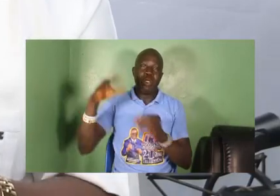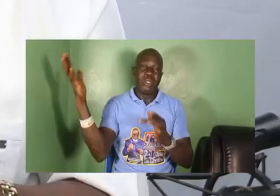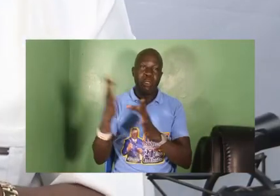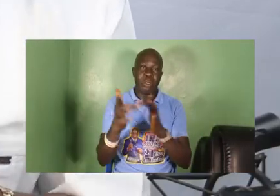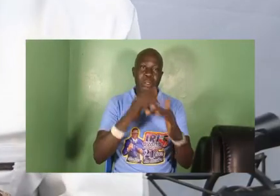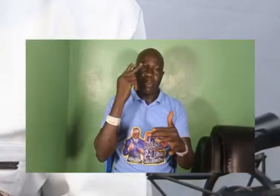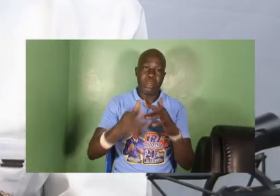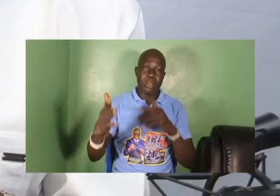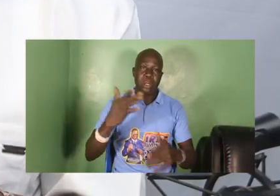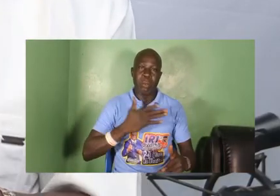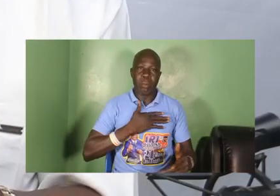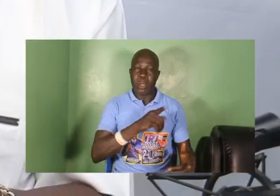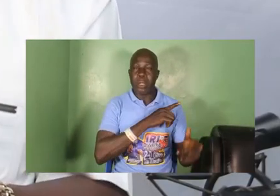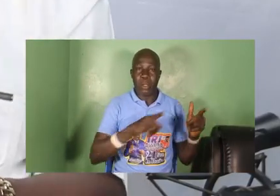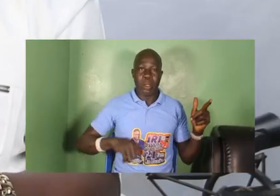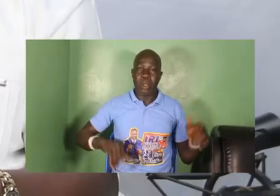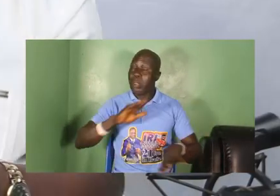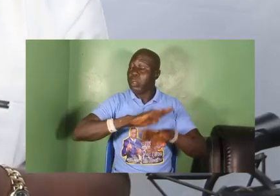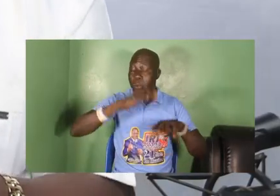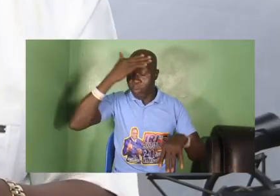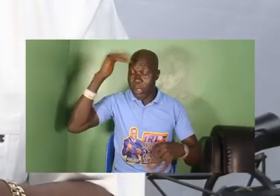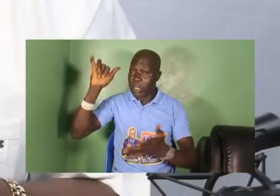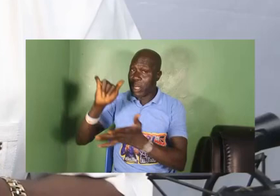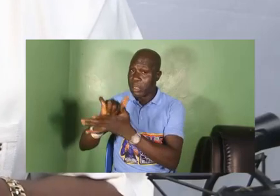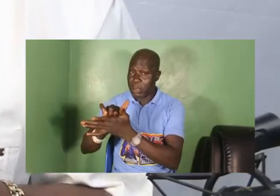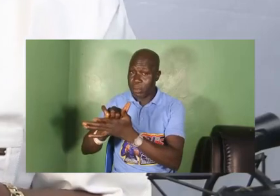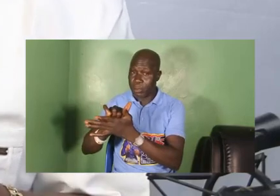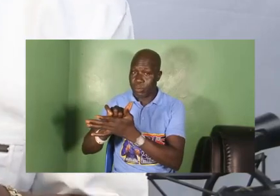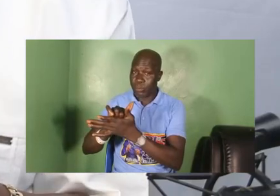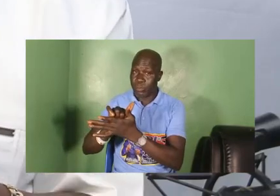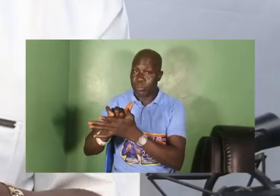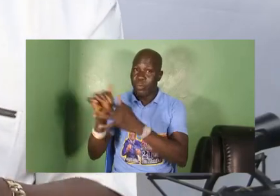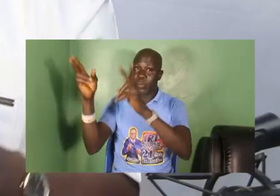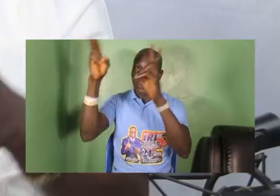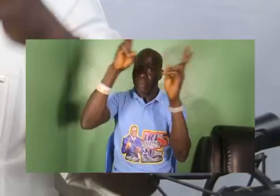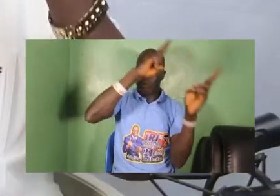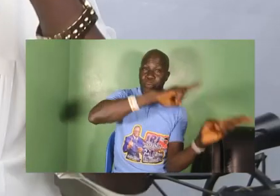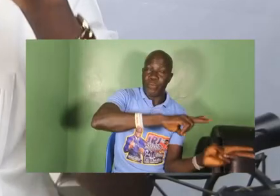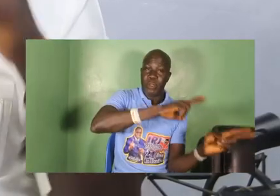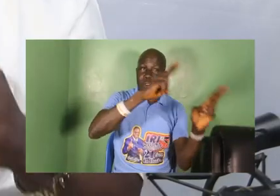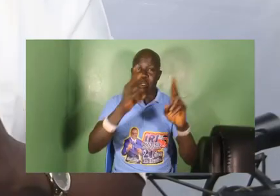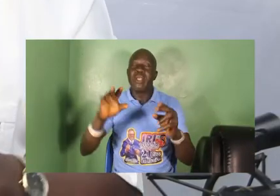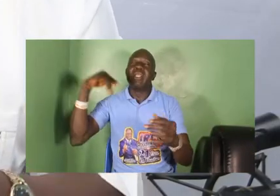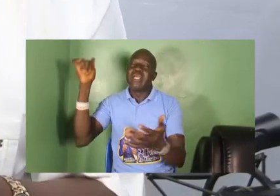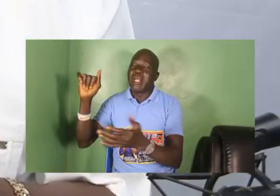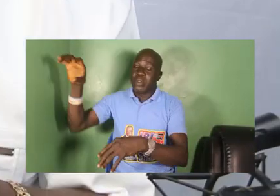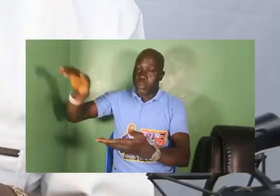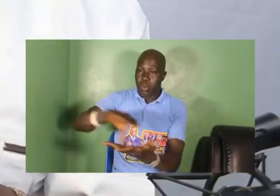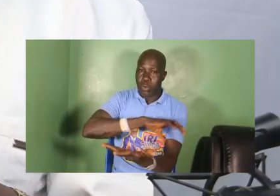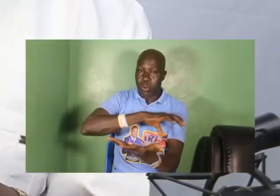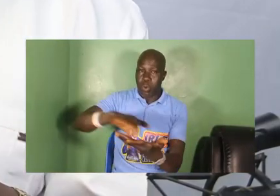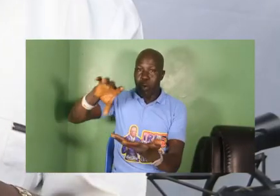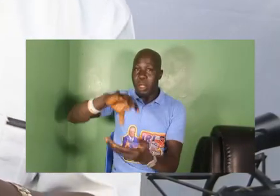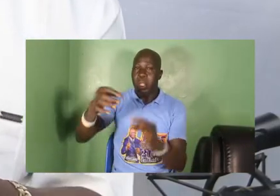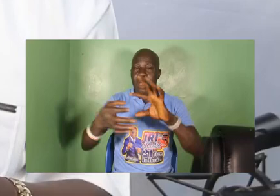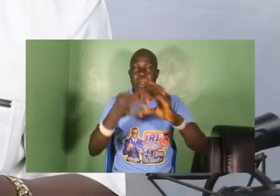oluwa wa name alone. Don't forget that. It's so concert in La. You want a headquarters only. Vichu,